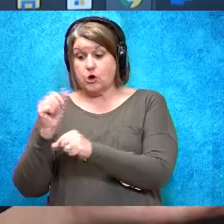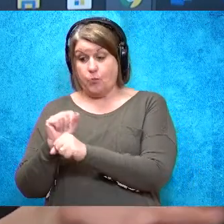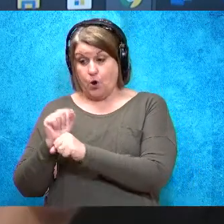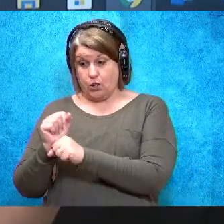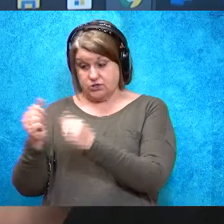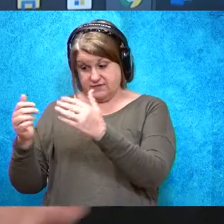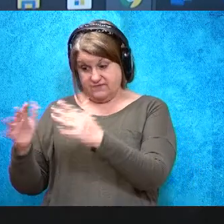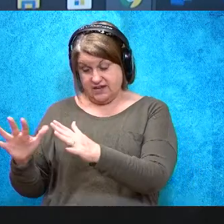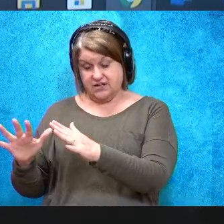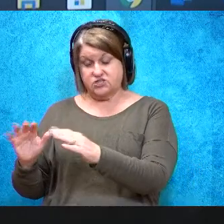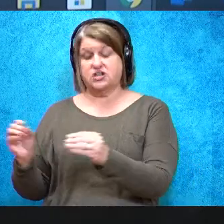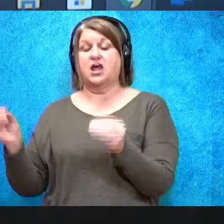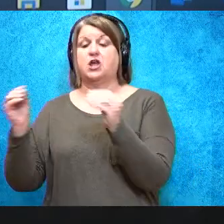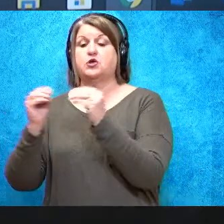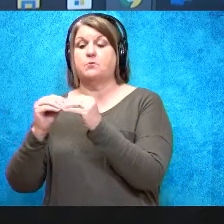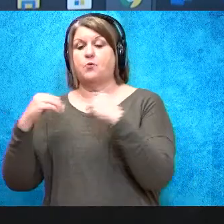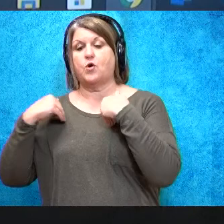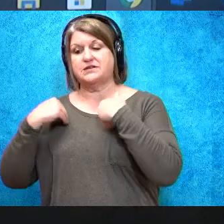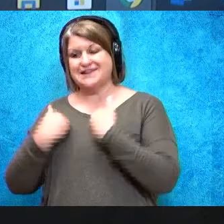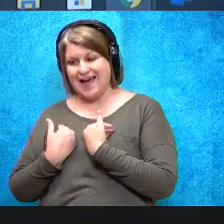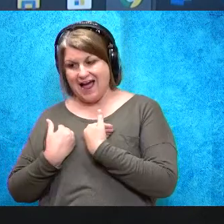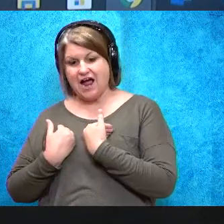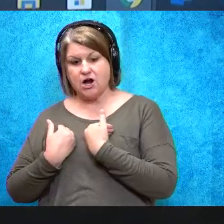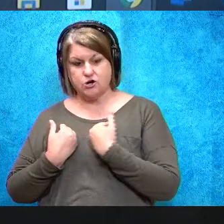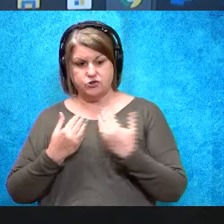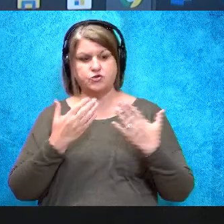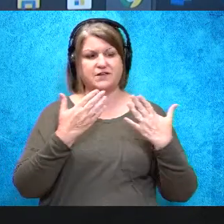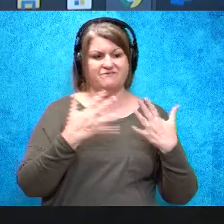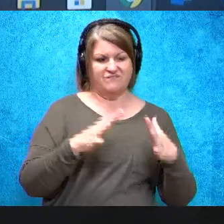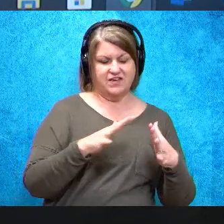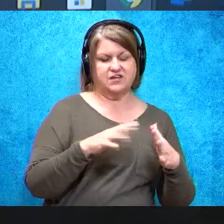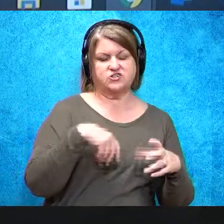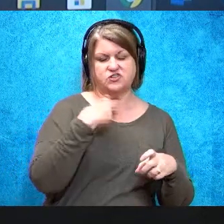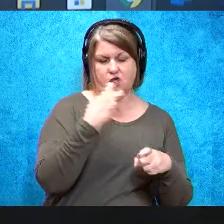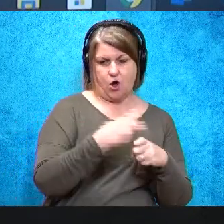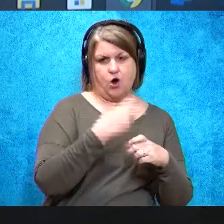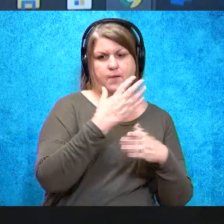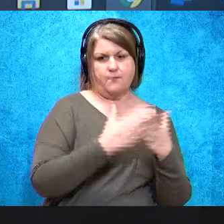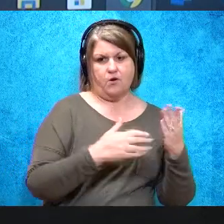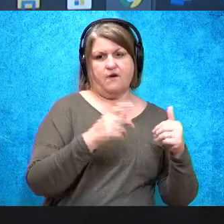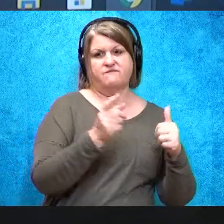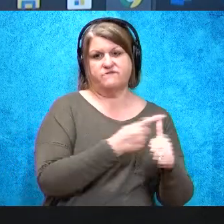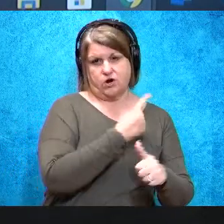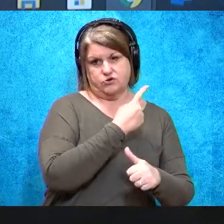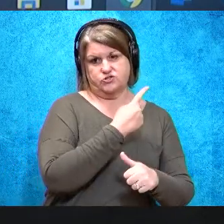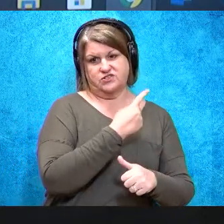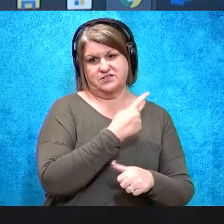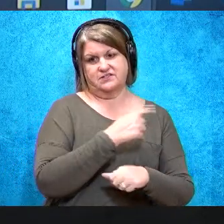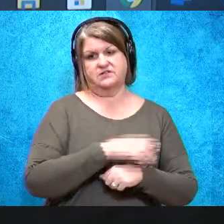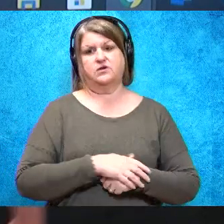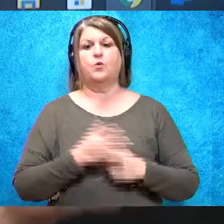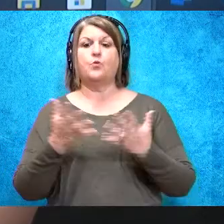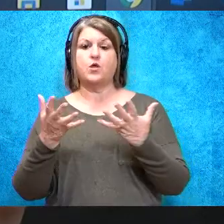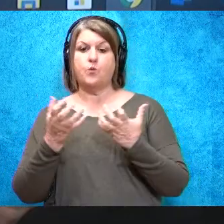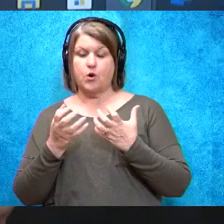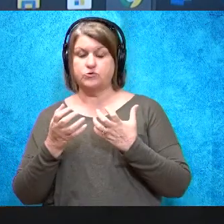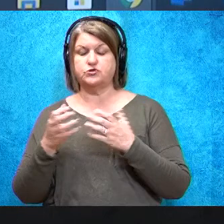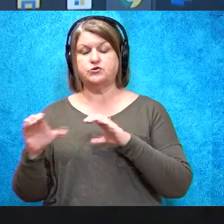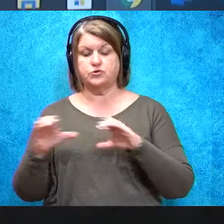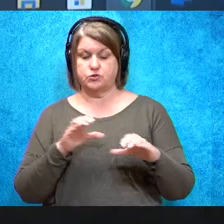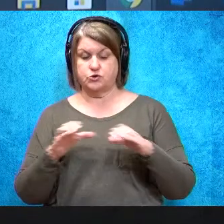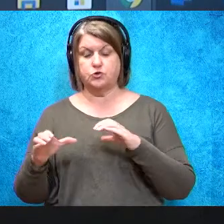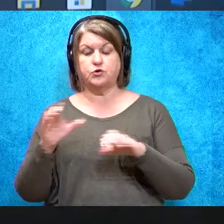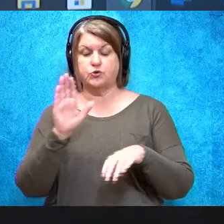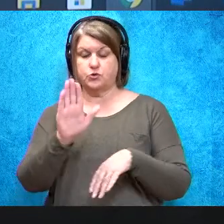more tired, exactly, you'll be able to get it done. We want you to be able to get your work done during this time. So learn